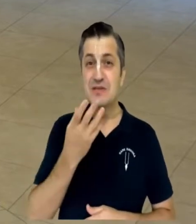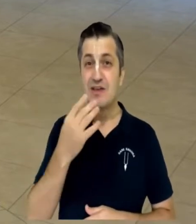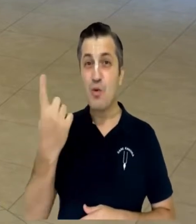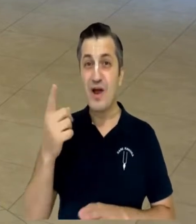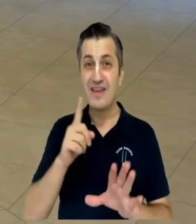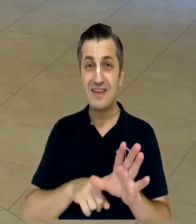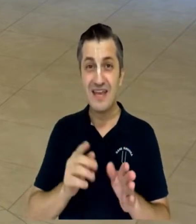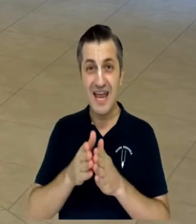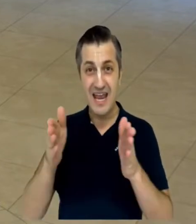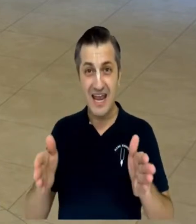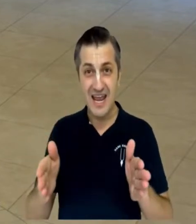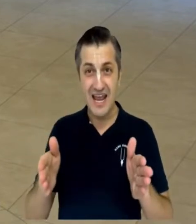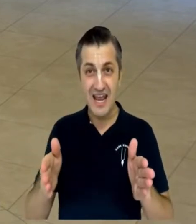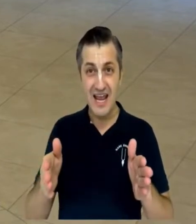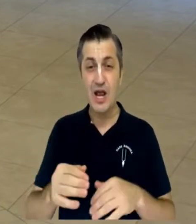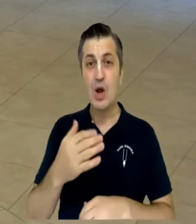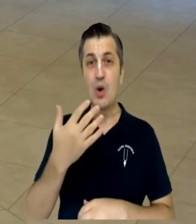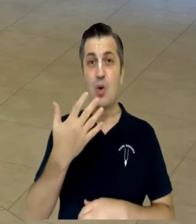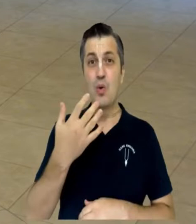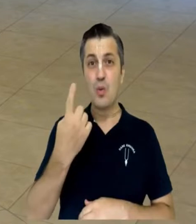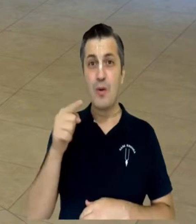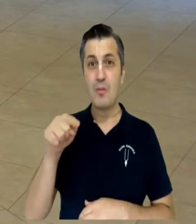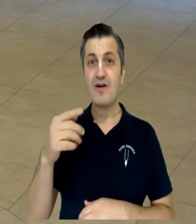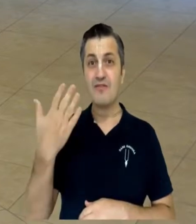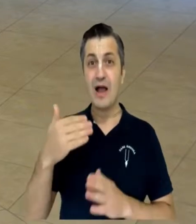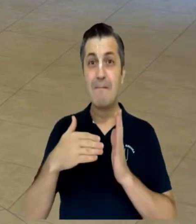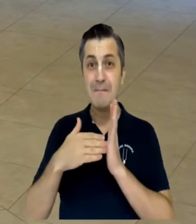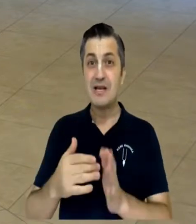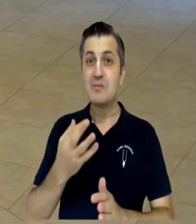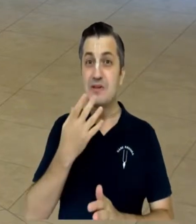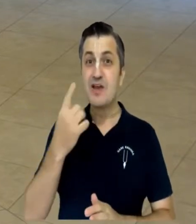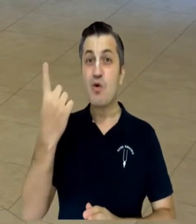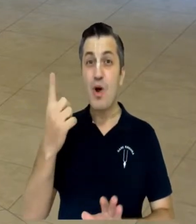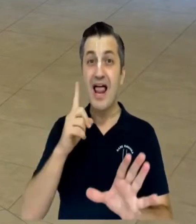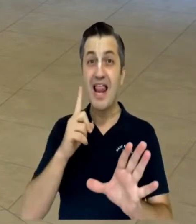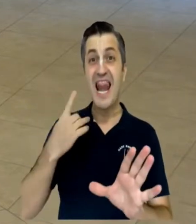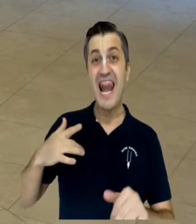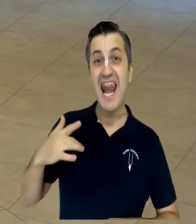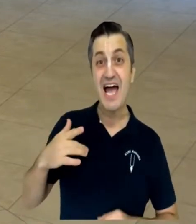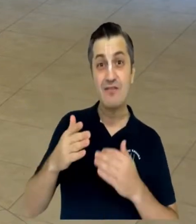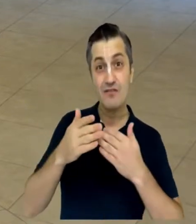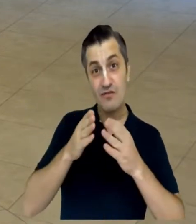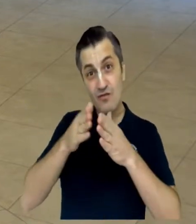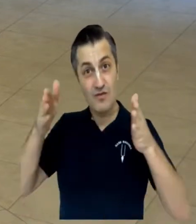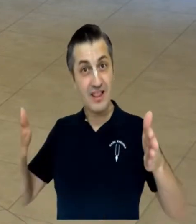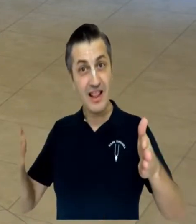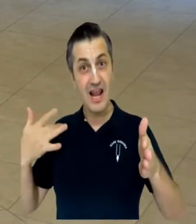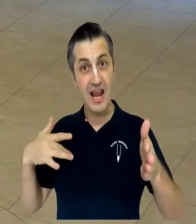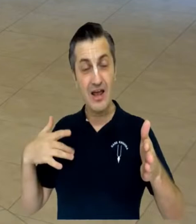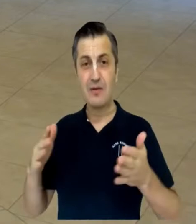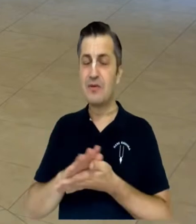amasses to about 1.5 million mistakes per lifetime. So it's something which is difficult to avoid, right?